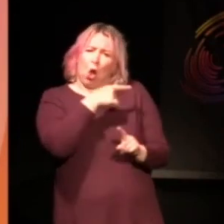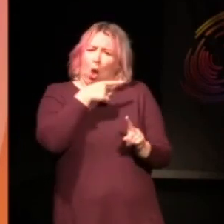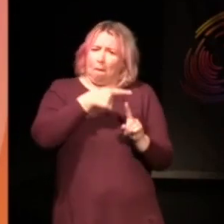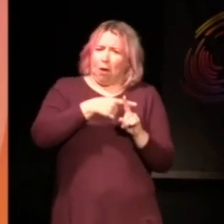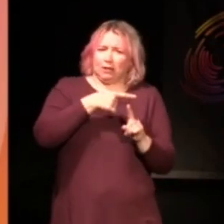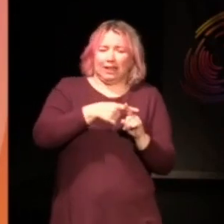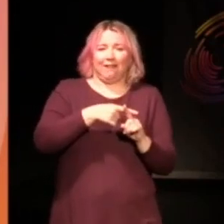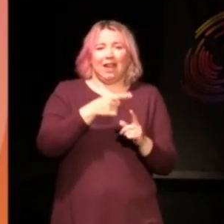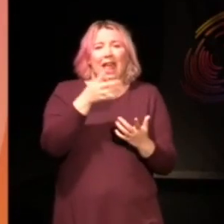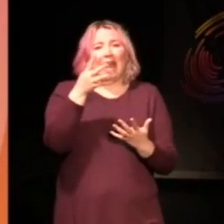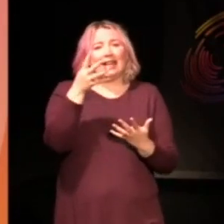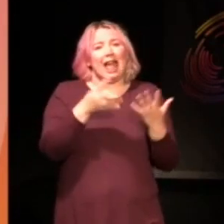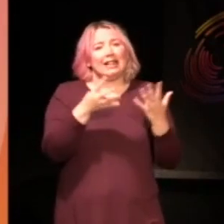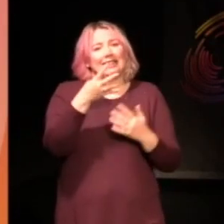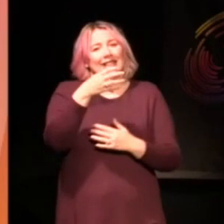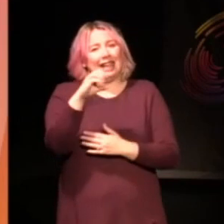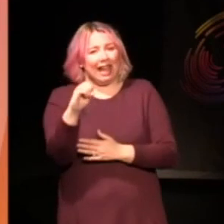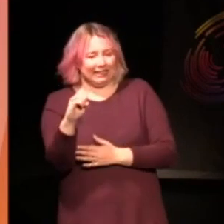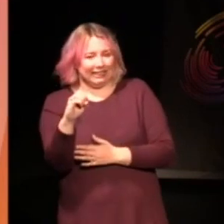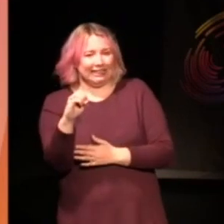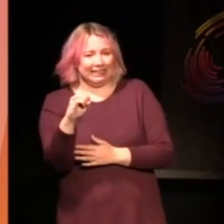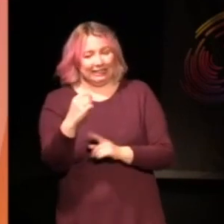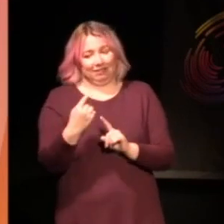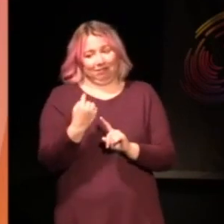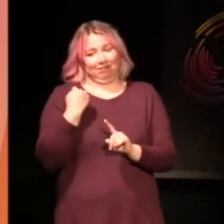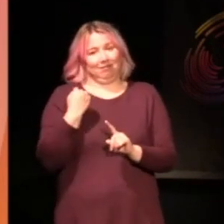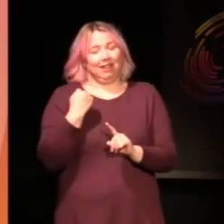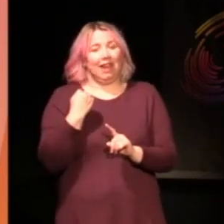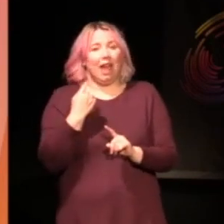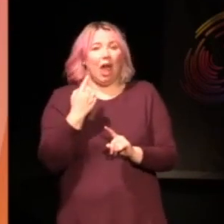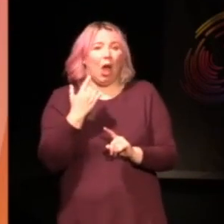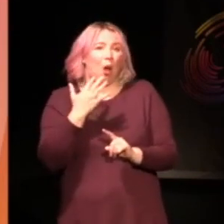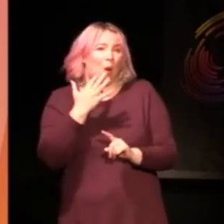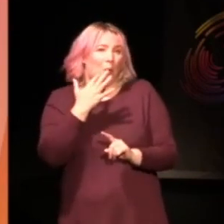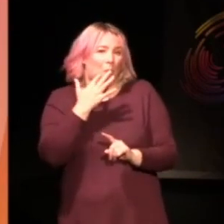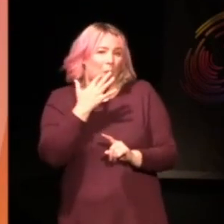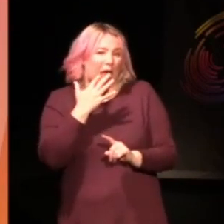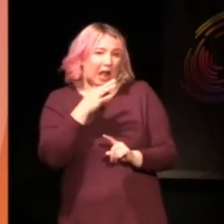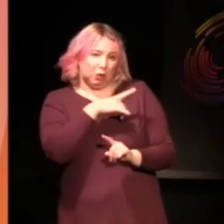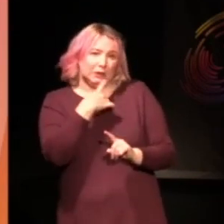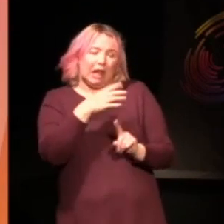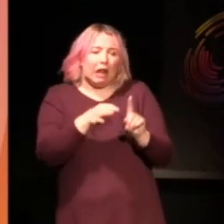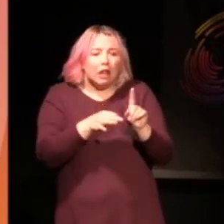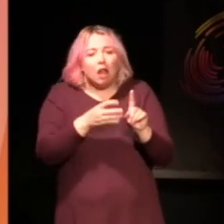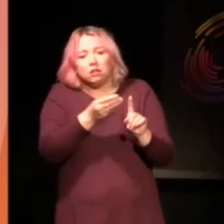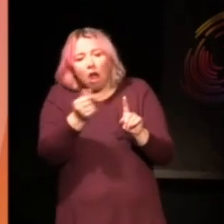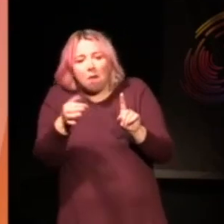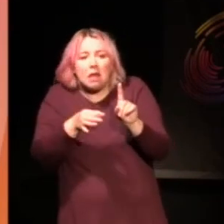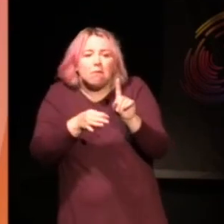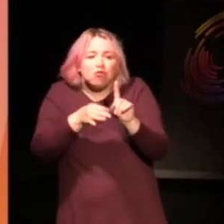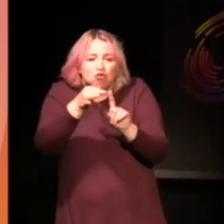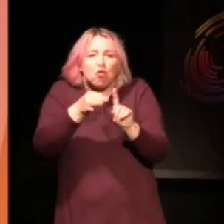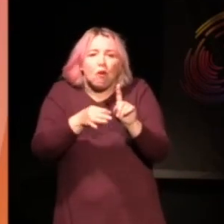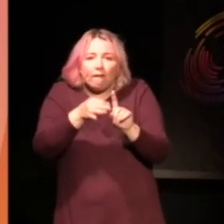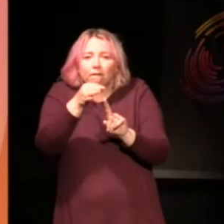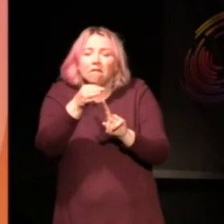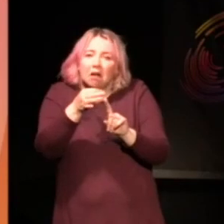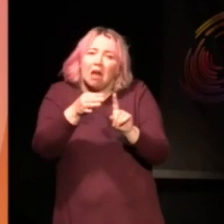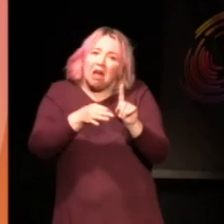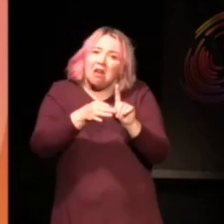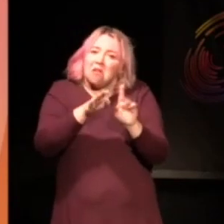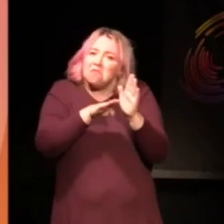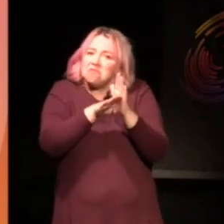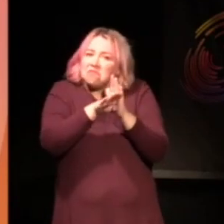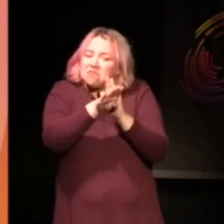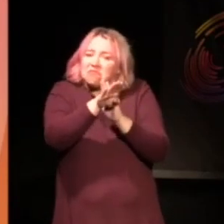the 1990s and the turn of the century about how things were getting better. Because the key